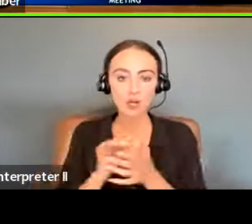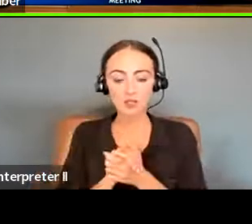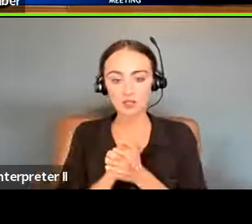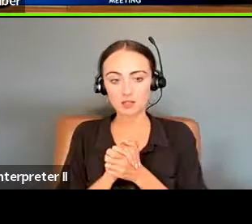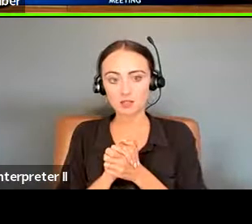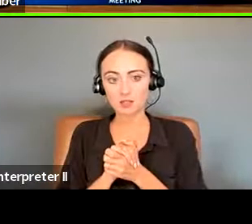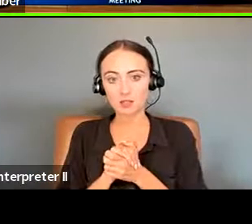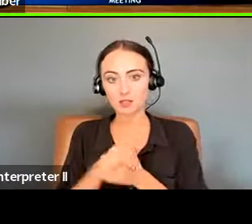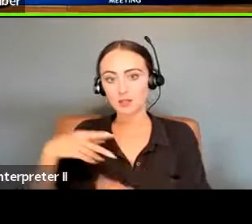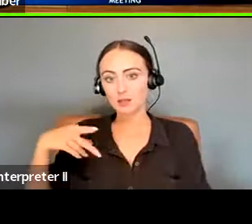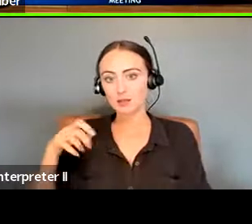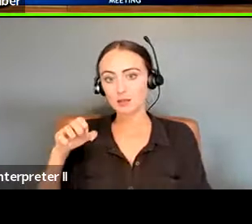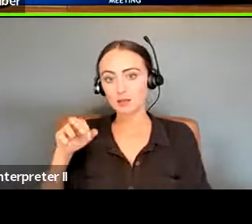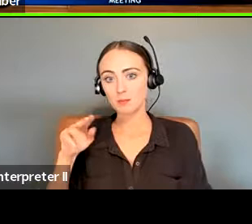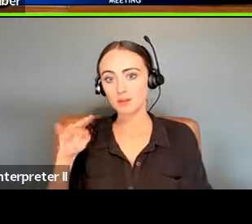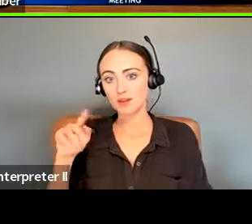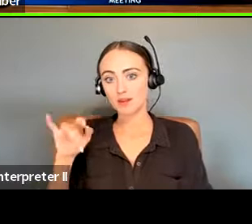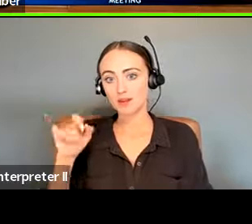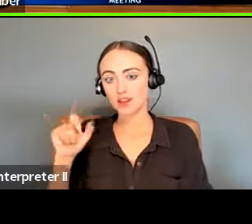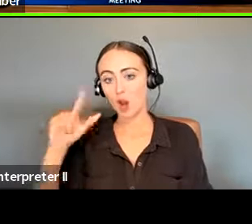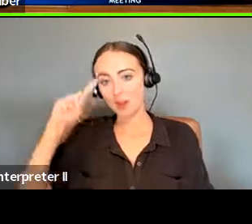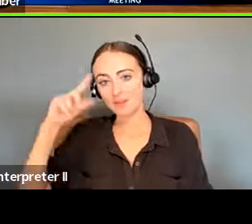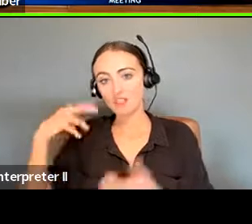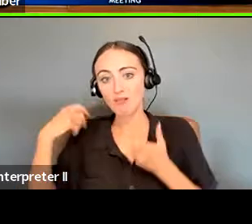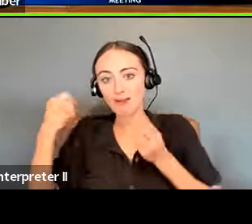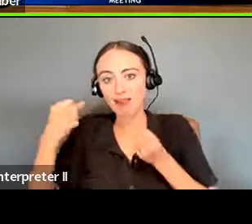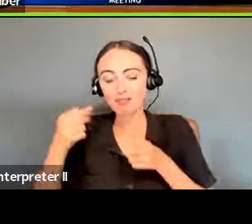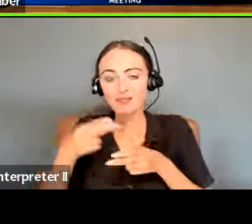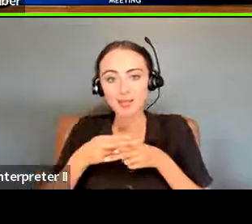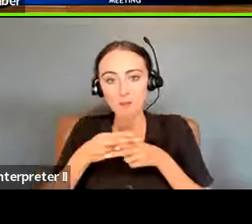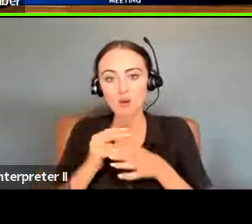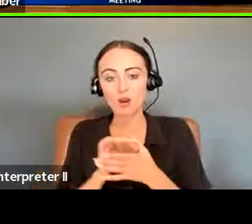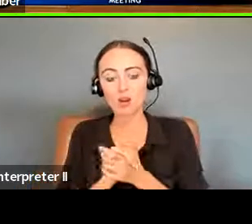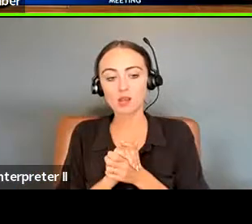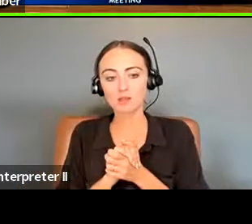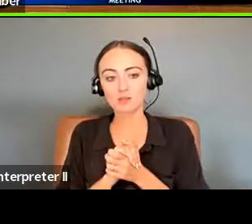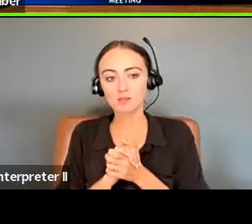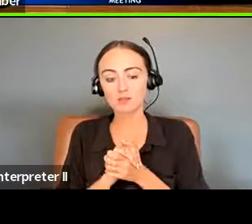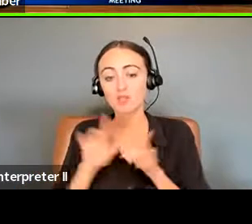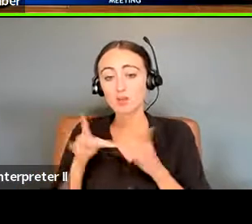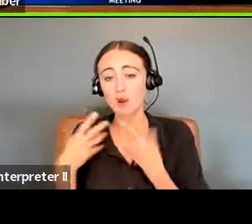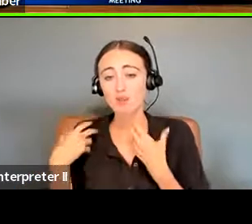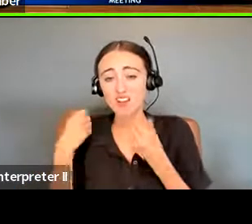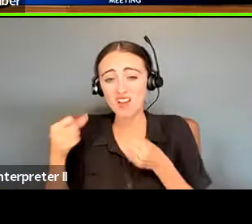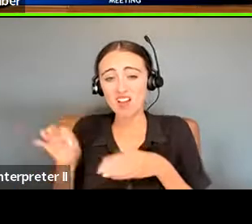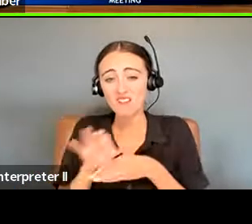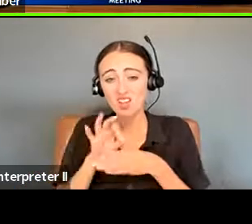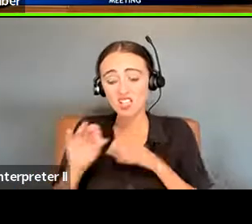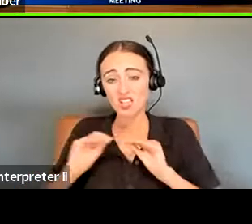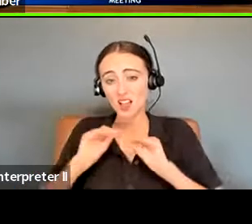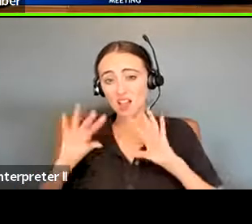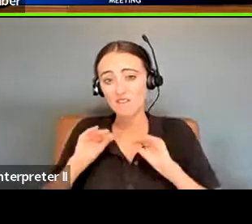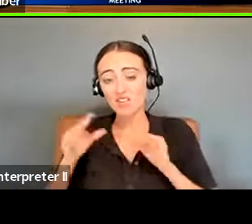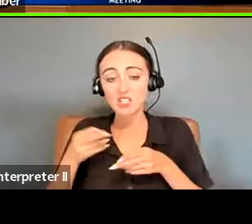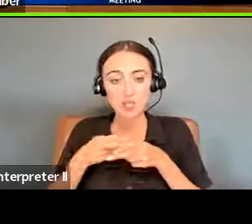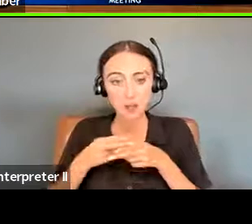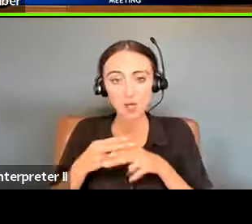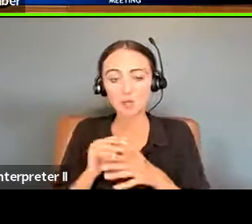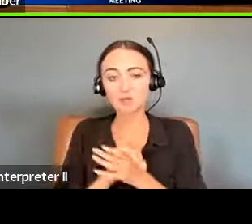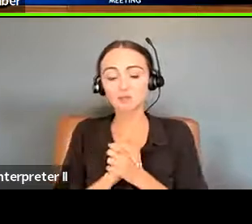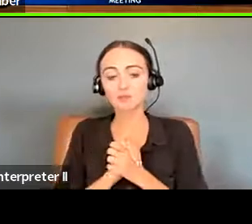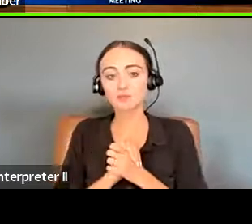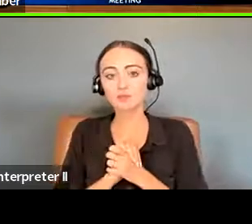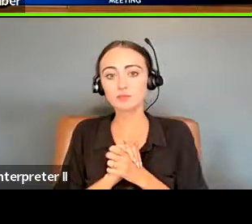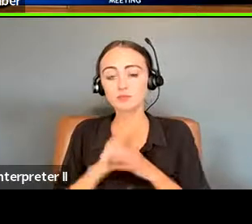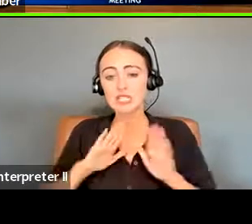the perinatal mental health task force temporary, the Department of Health functions clarification temporary,